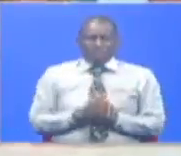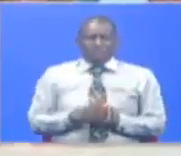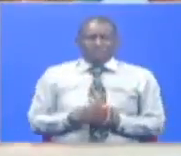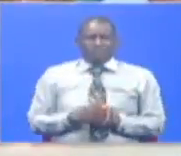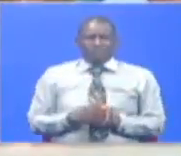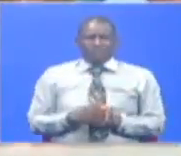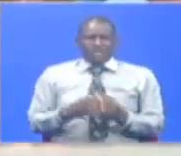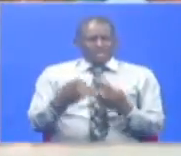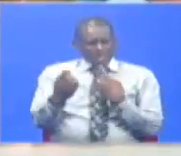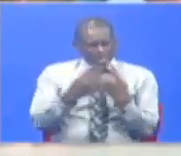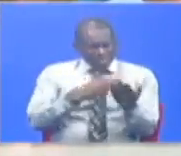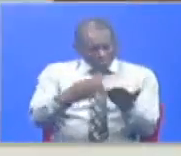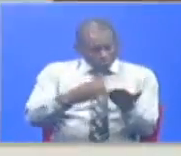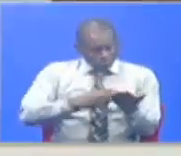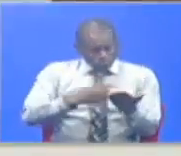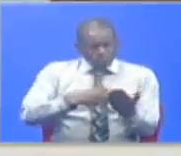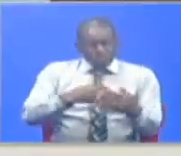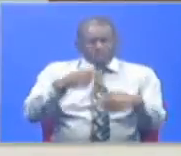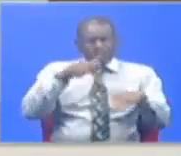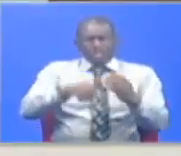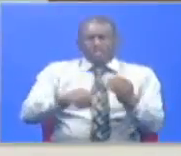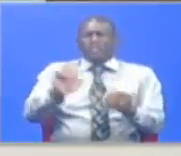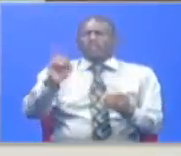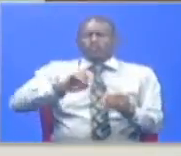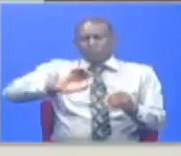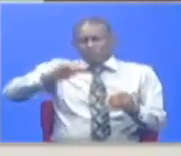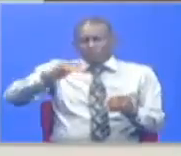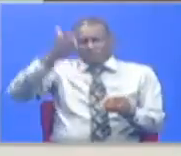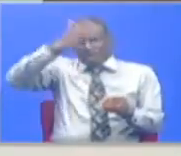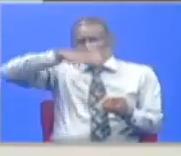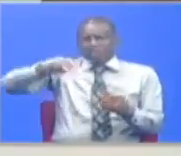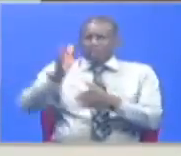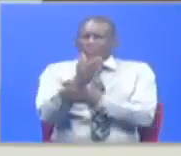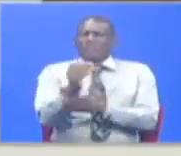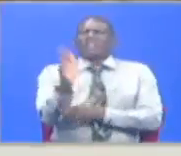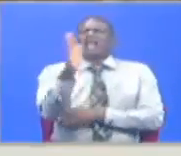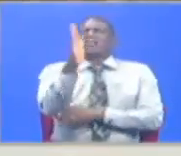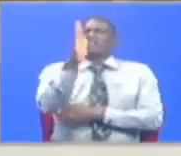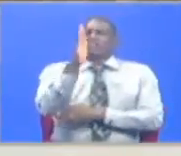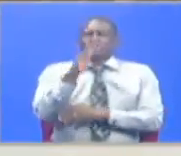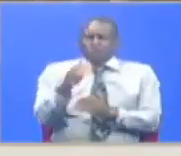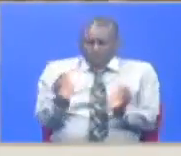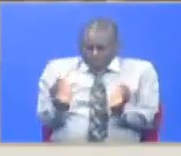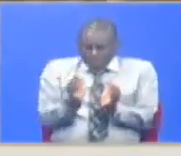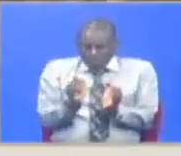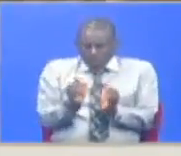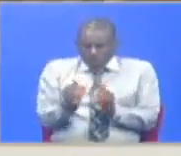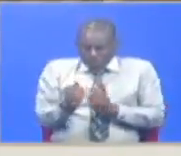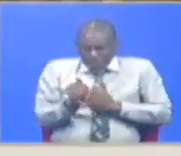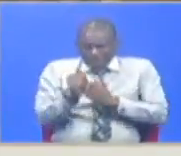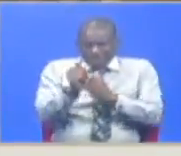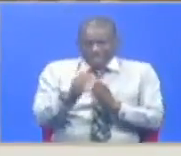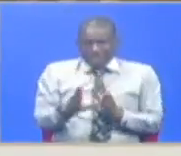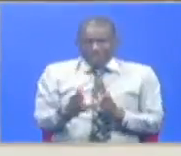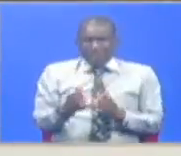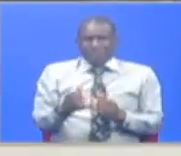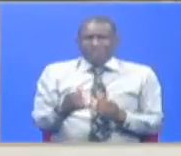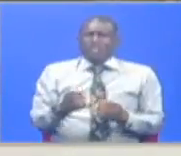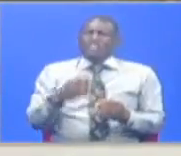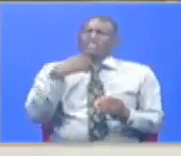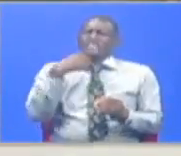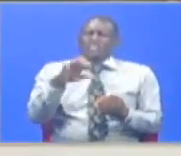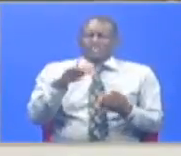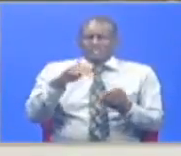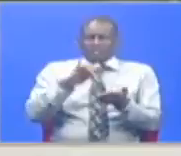In a motion tabled before the Nairobi County Assembly on Thursday afternoon, Minority Whip Peter Emwatok claims Governor Mike Sonko